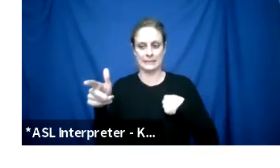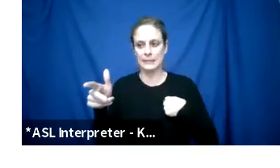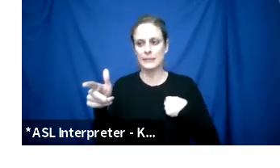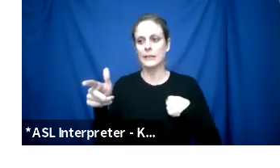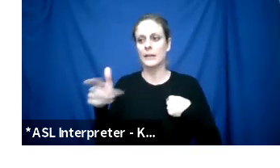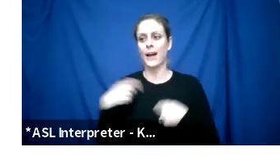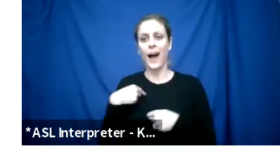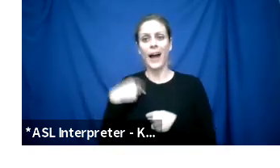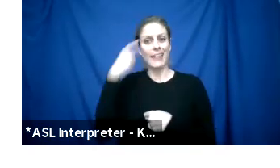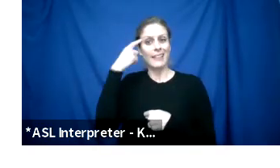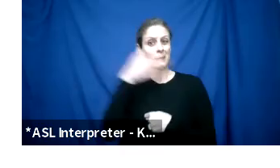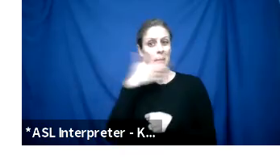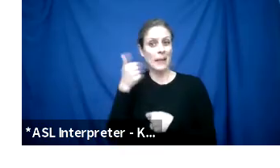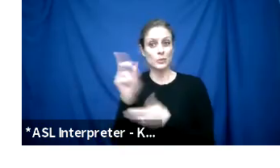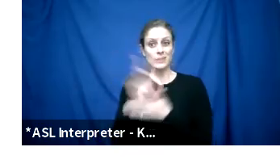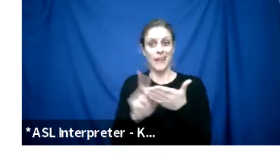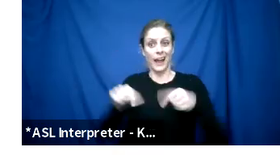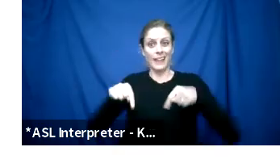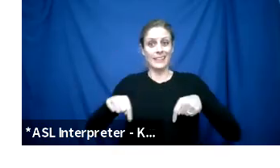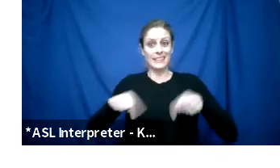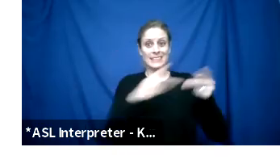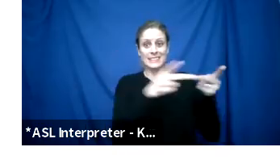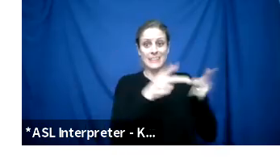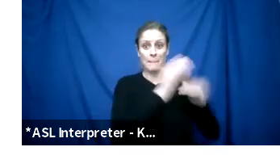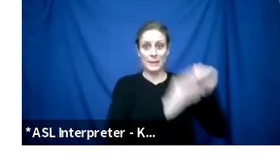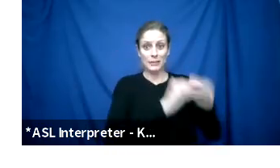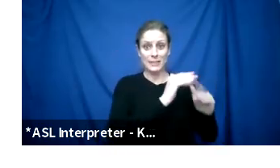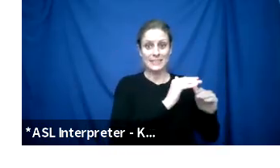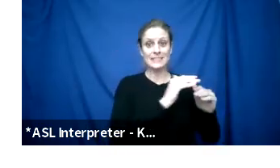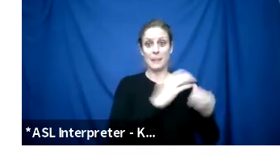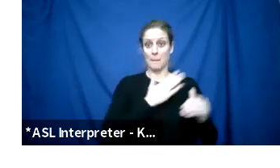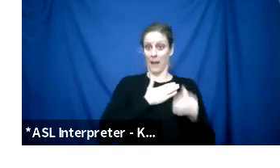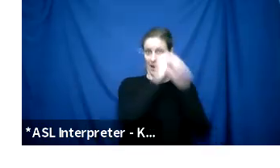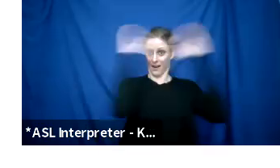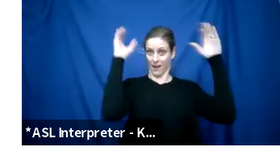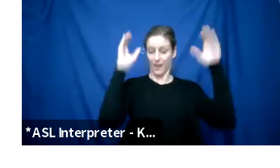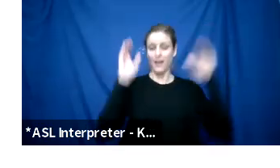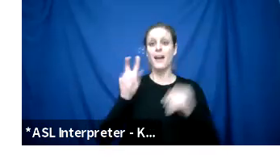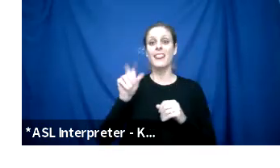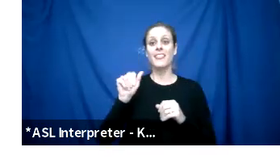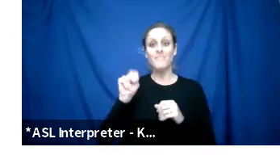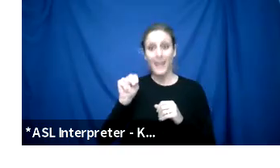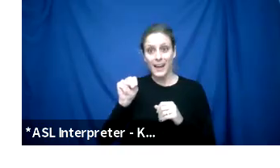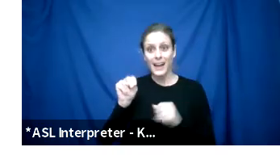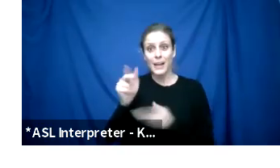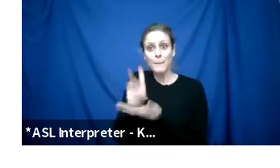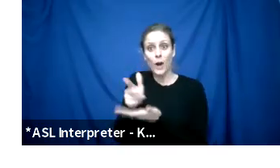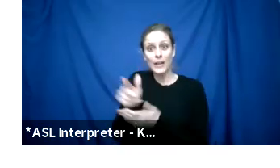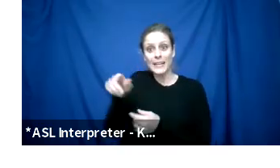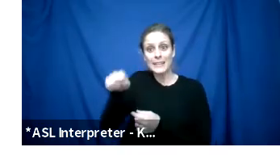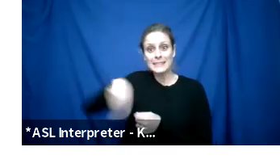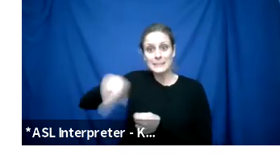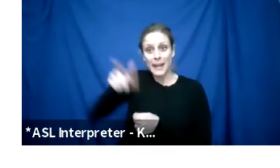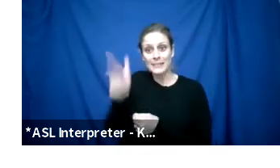think that it would be better to design these facilities to where the van spaces are further away from the facility entrance